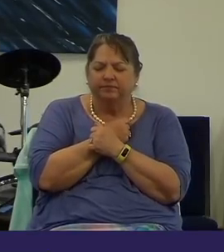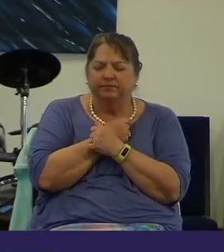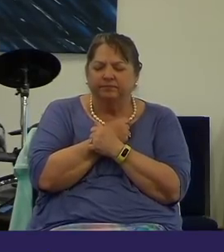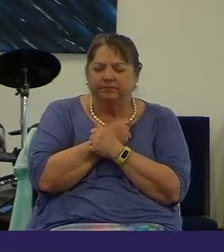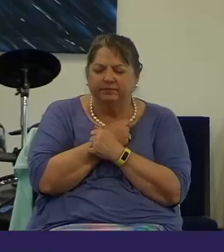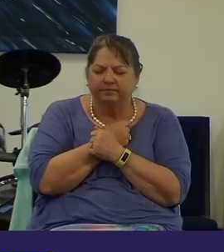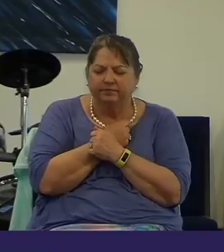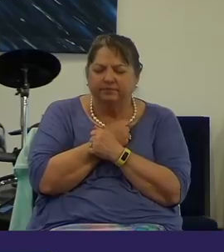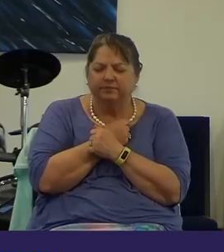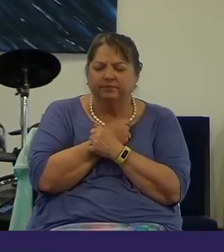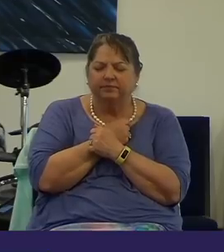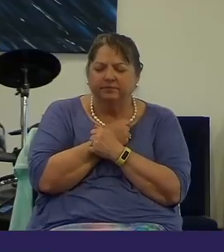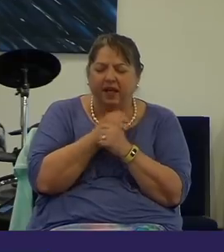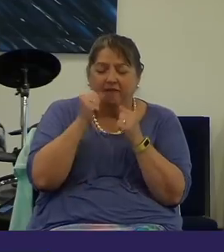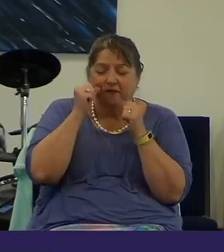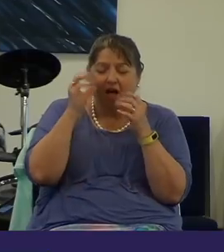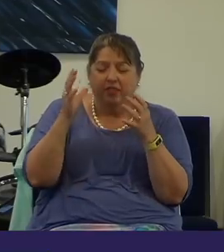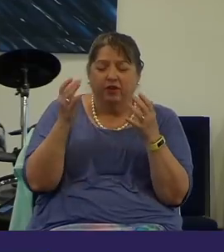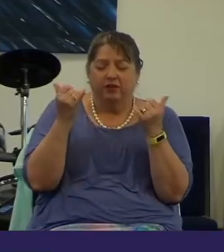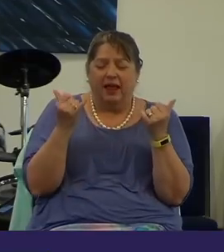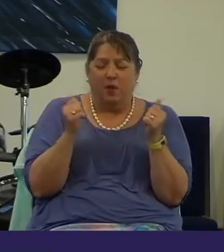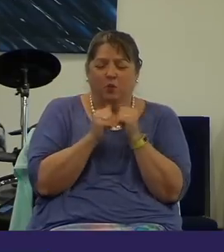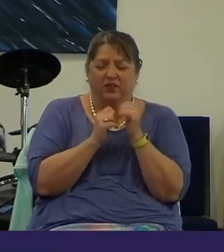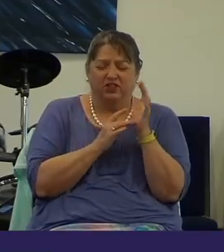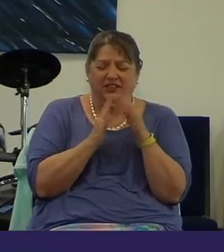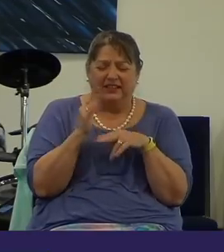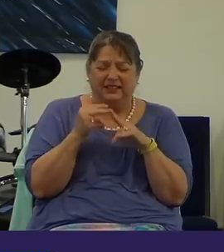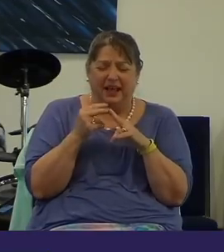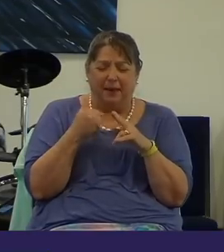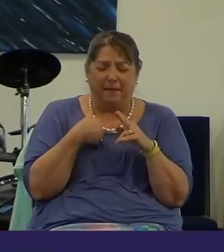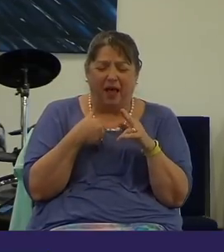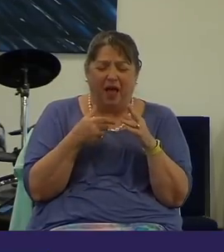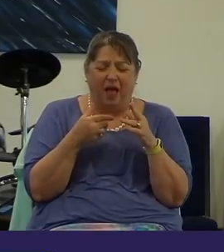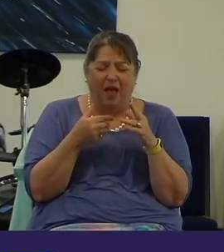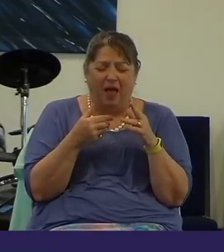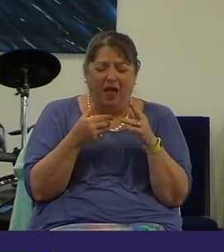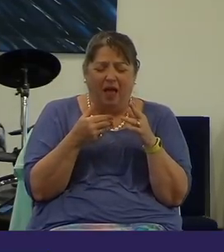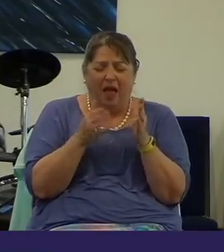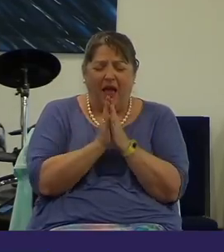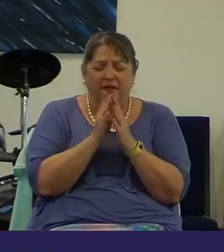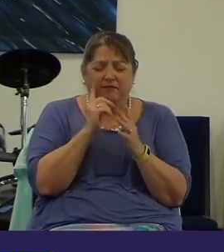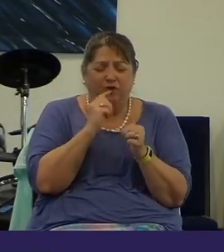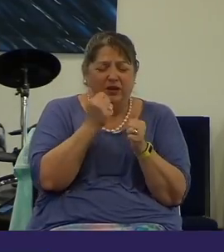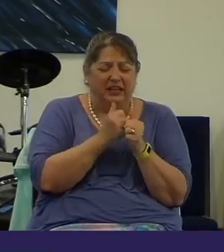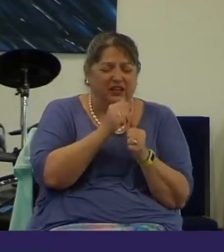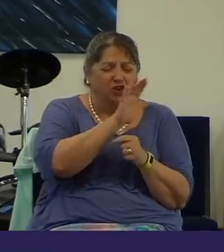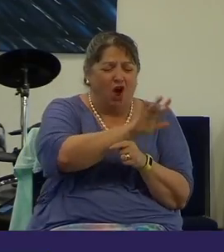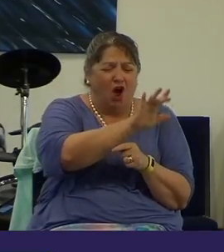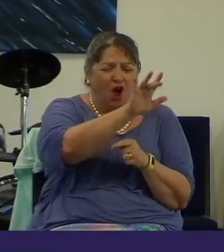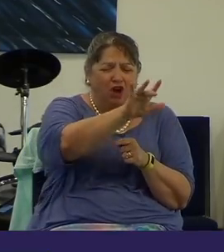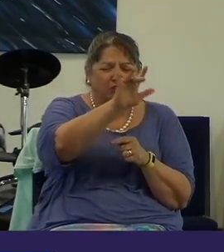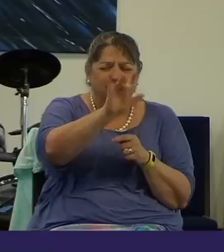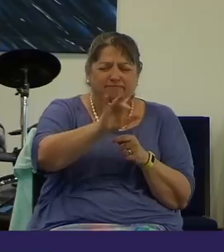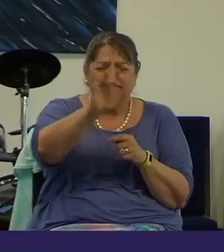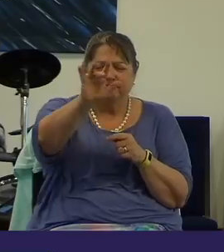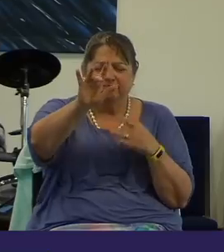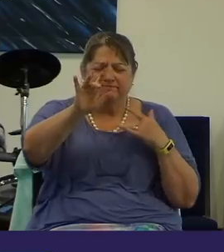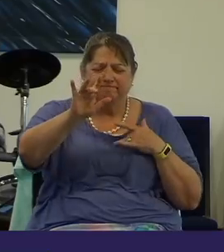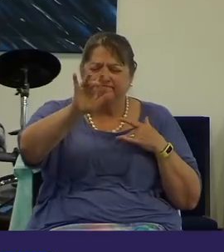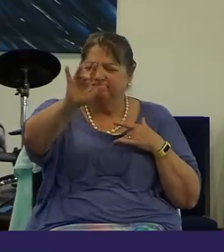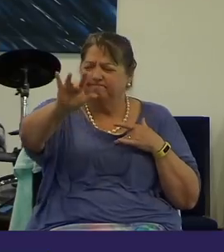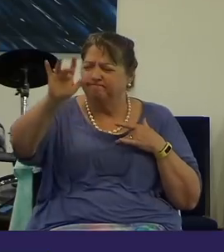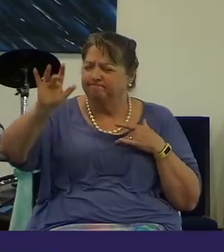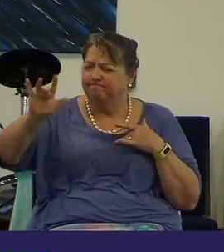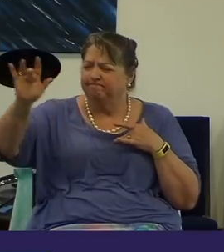Father, in the name of Jesus, I commit every heart that is standing right now into your keeping. Thank you that you see every heart, you see